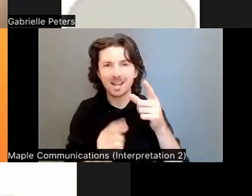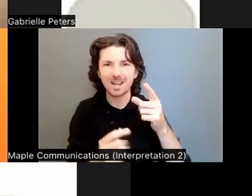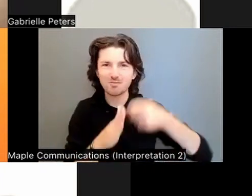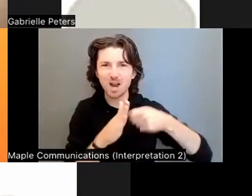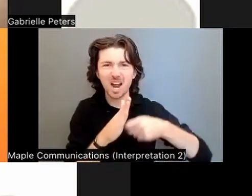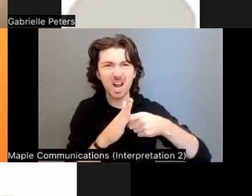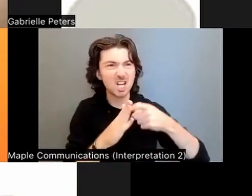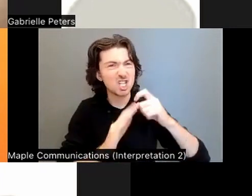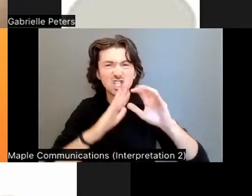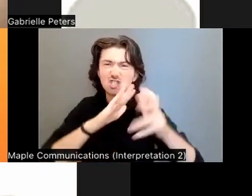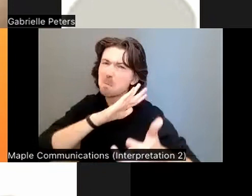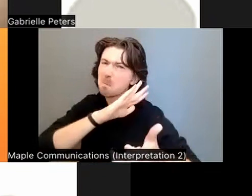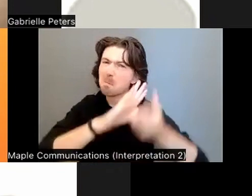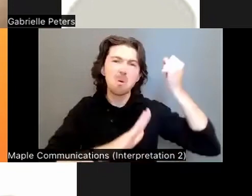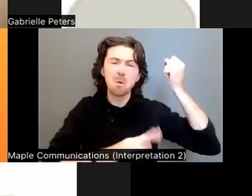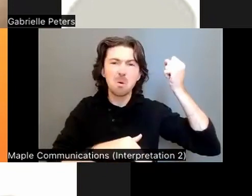stock,